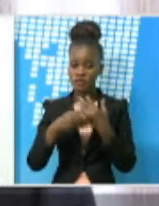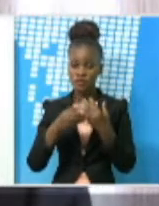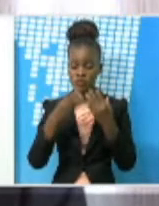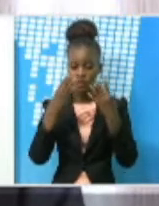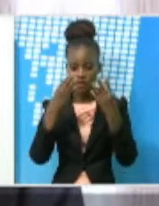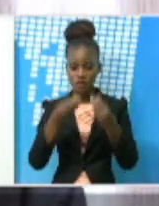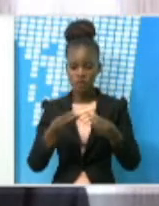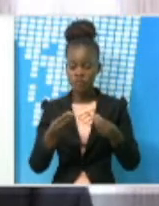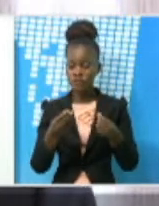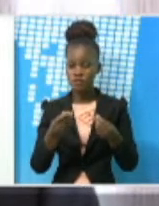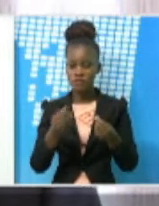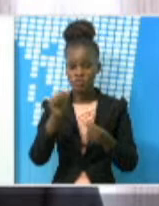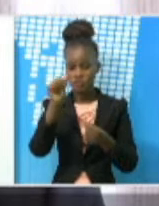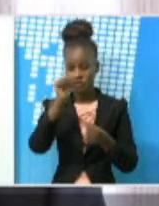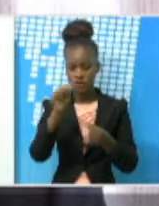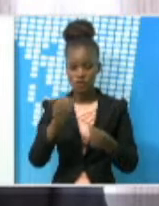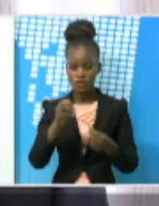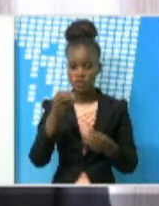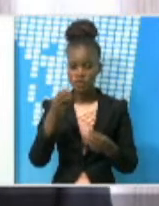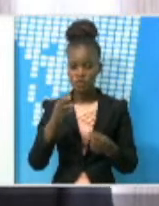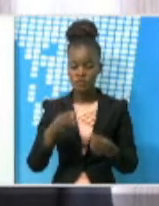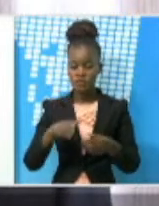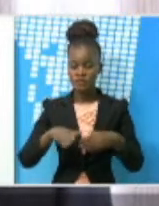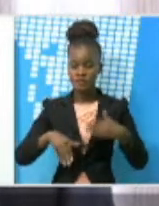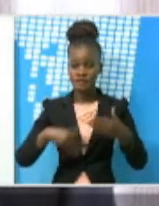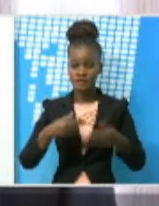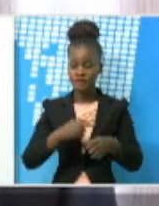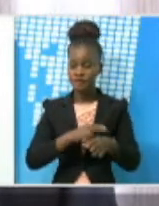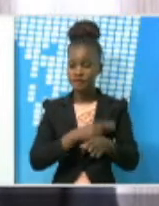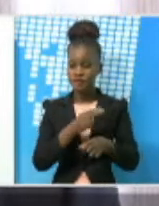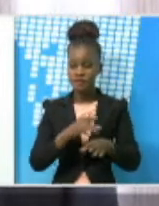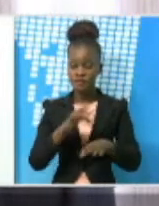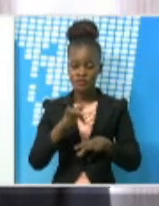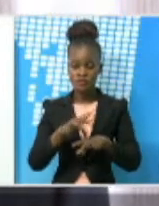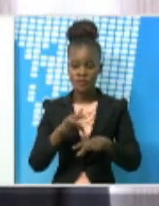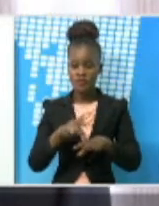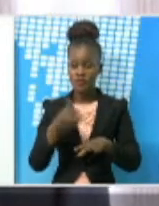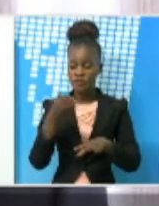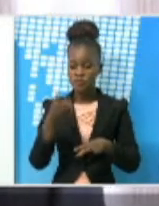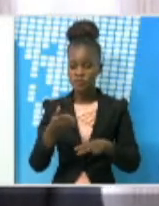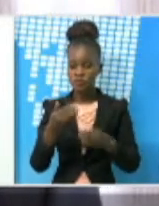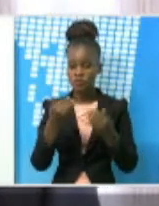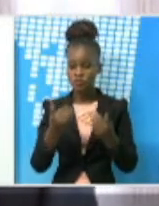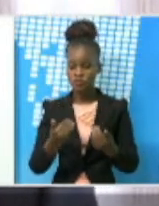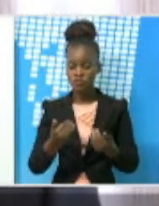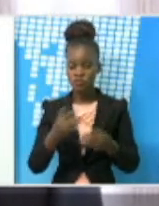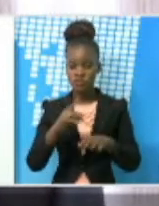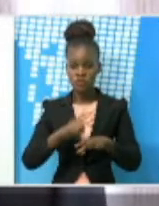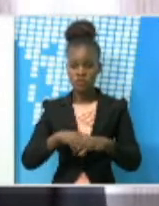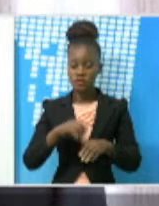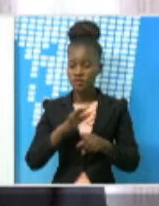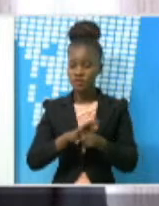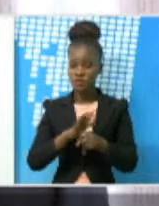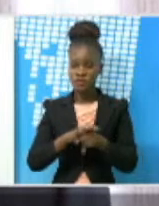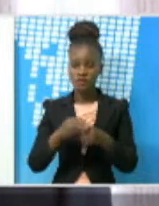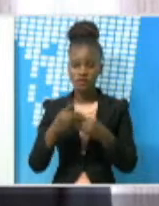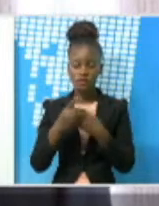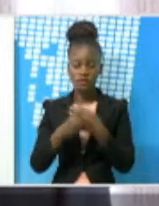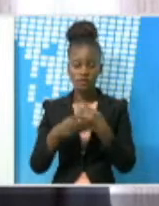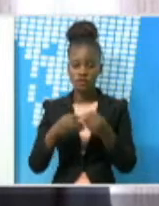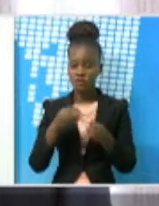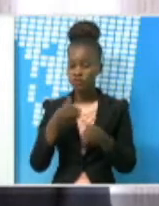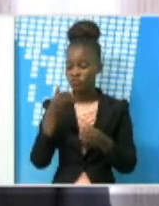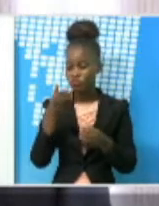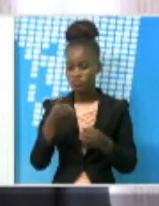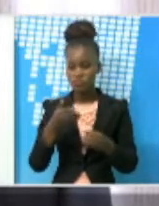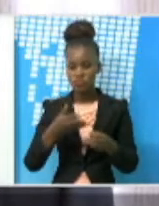money. So we are glad to report that there are several, now at the moment, many districts, most of them